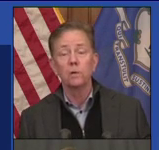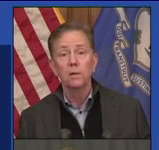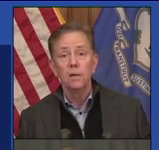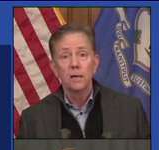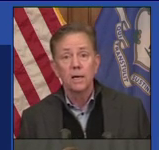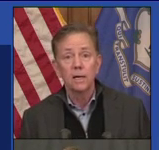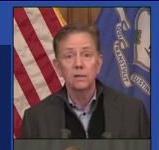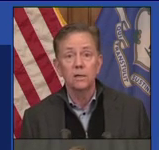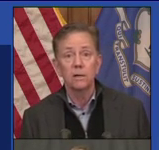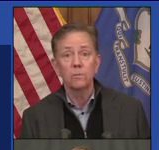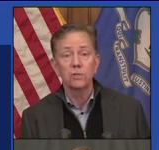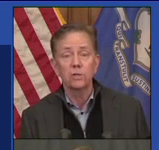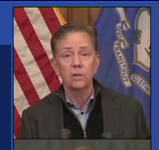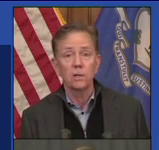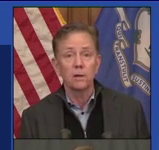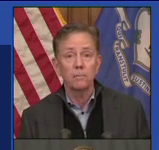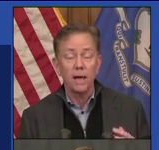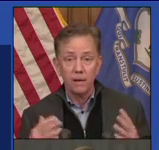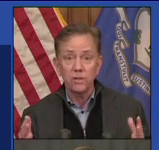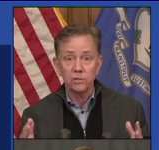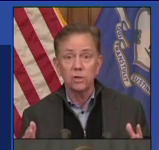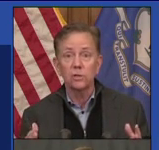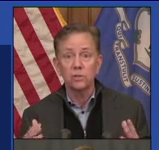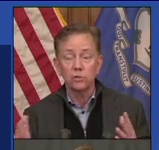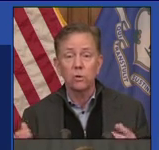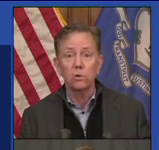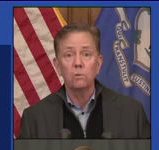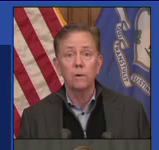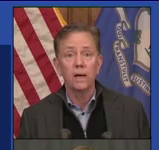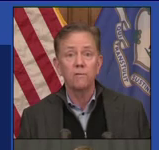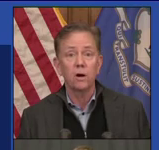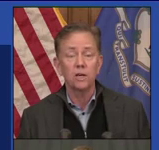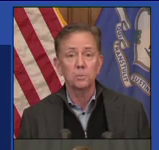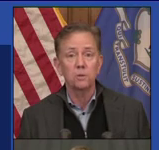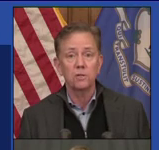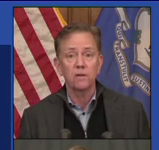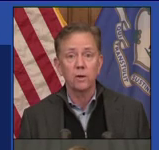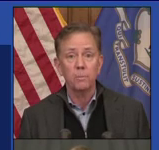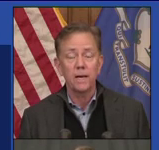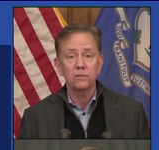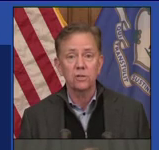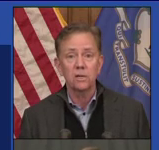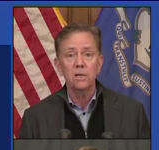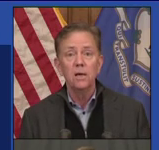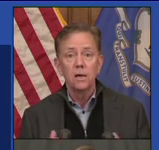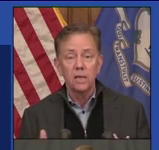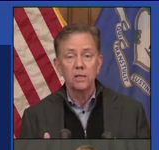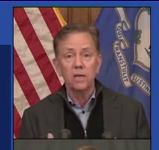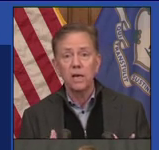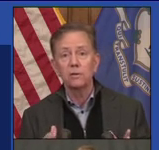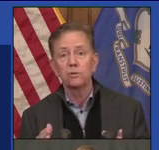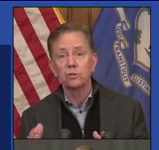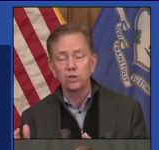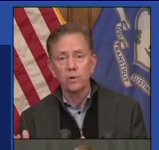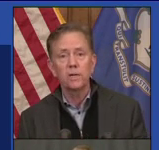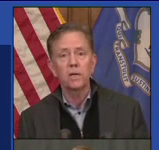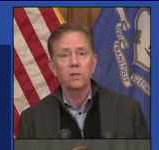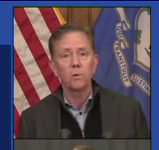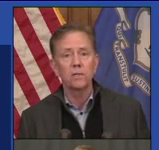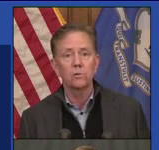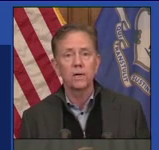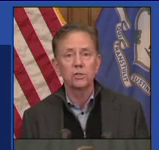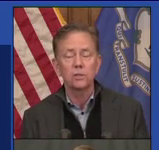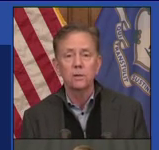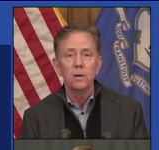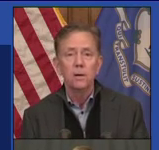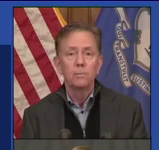do. And we still have this under control. We have our hospitals have capacity. The indicators are trending in the